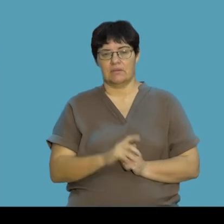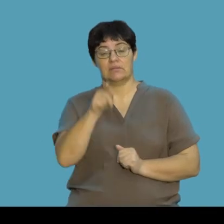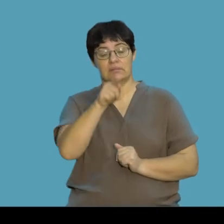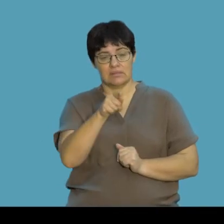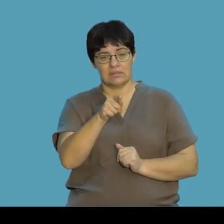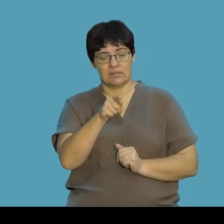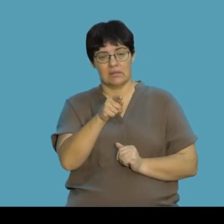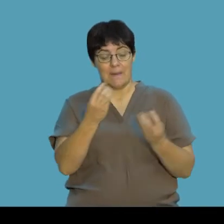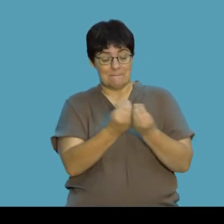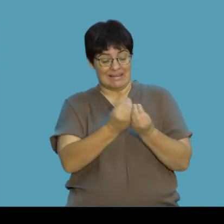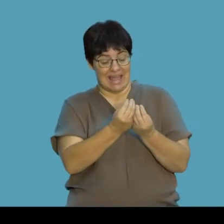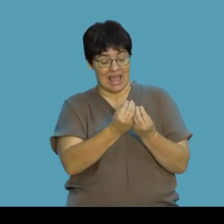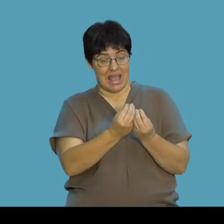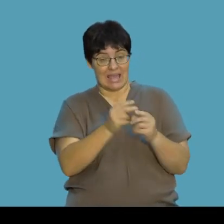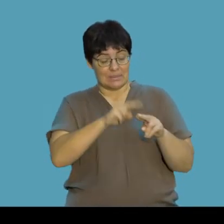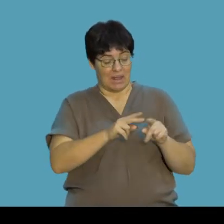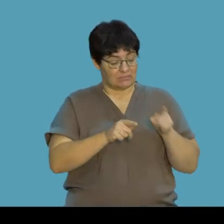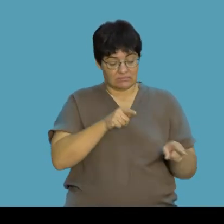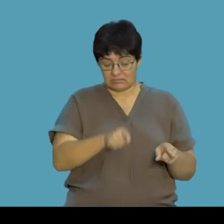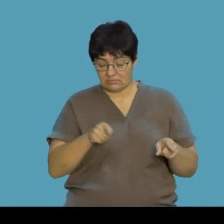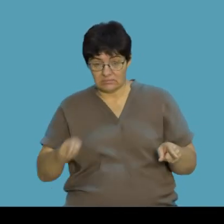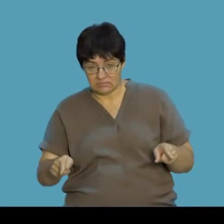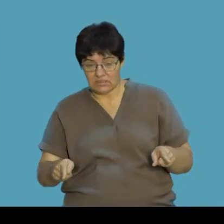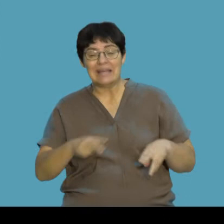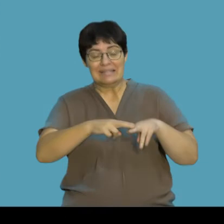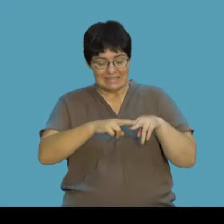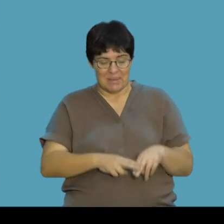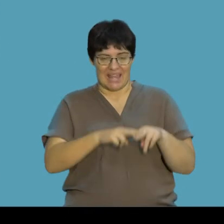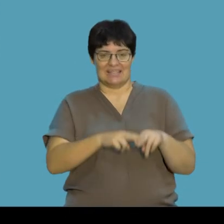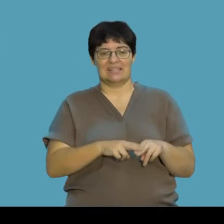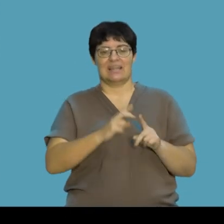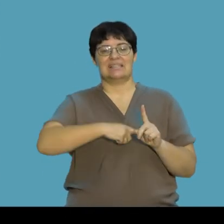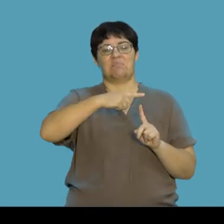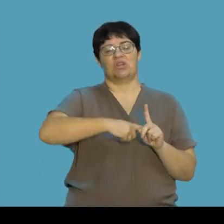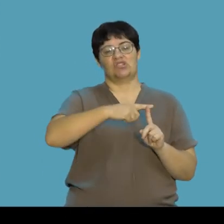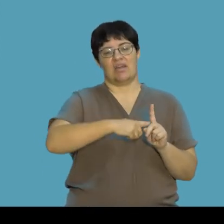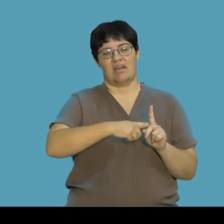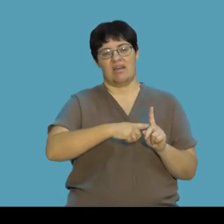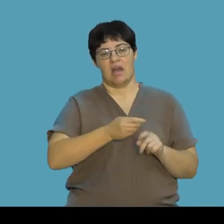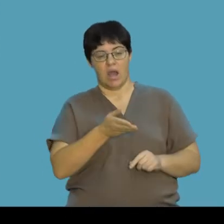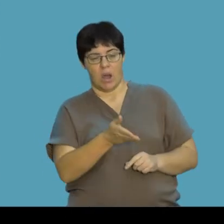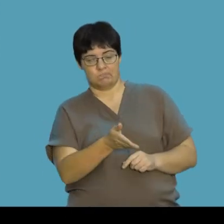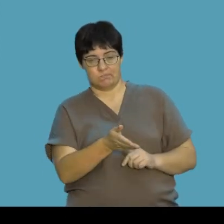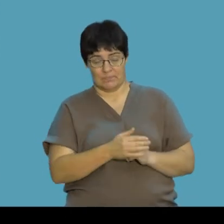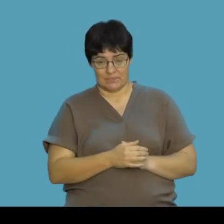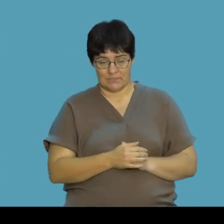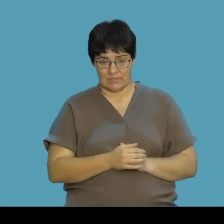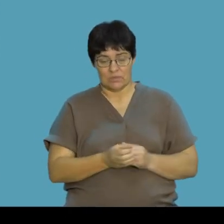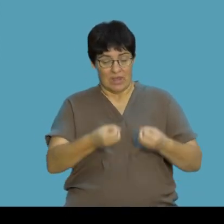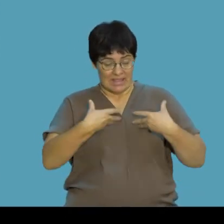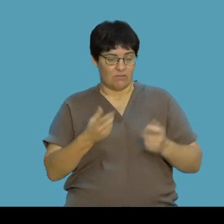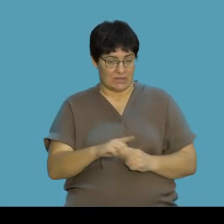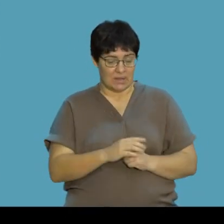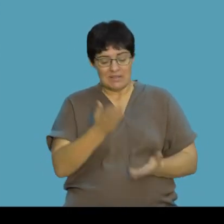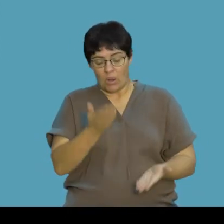of matter is entirely dependent on the temperature at which that substance is given, and we also